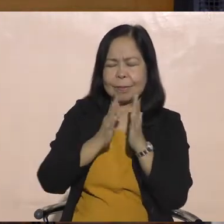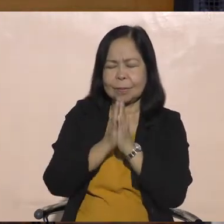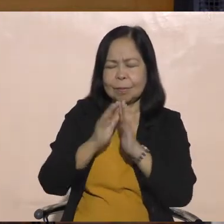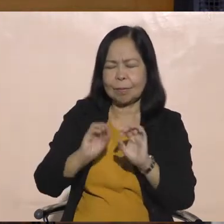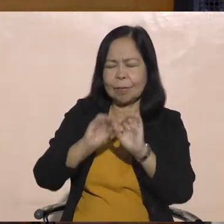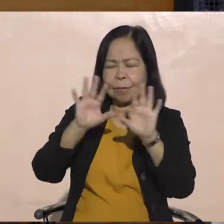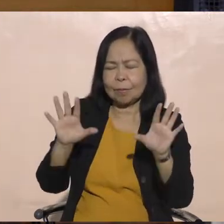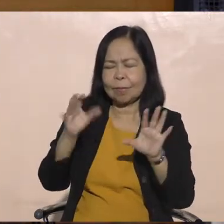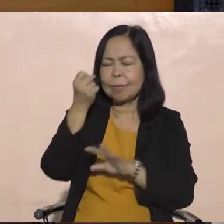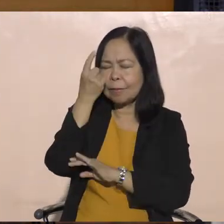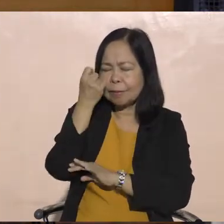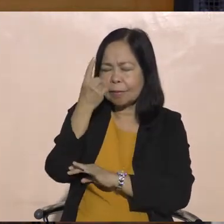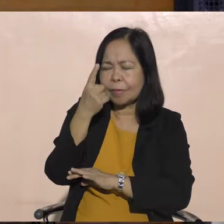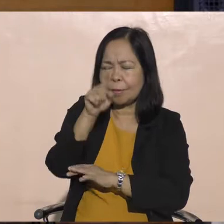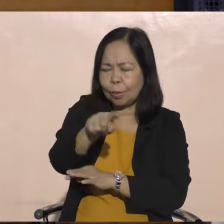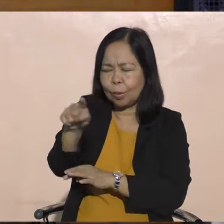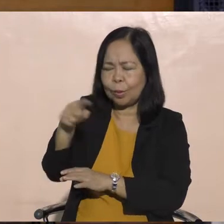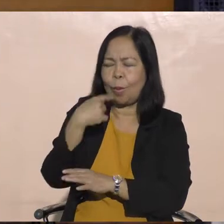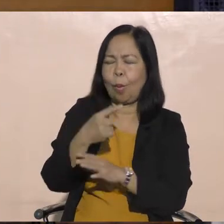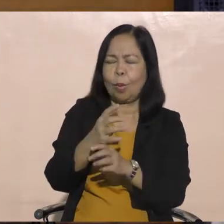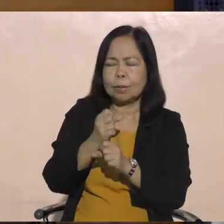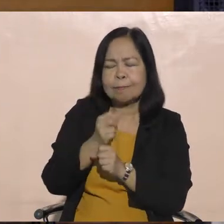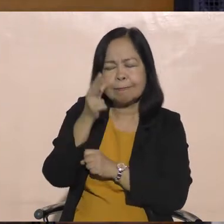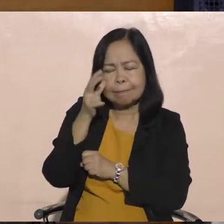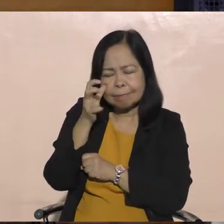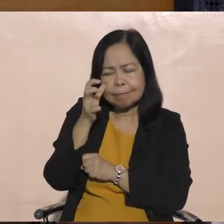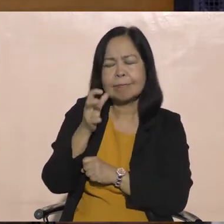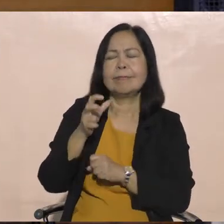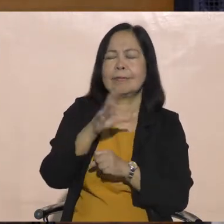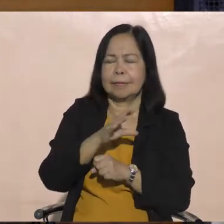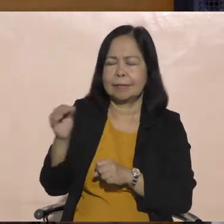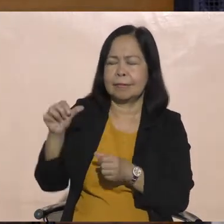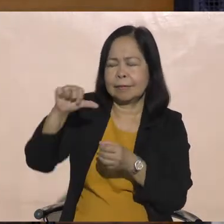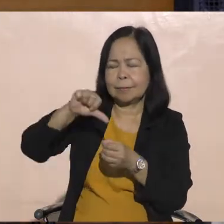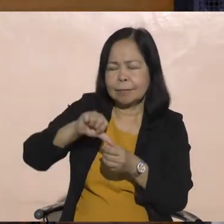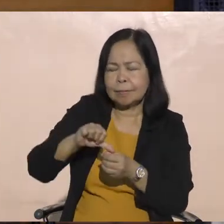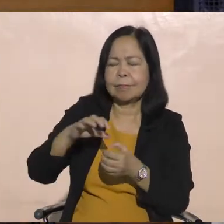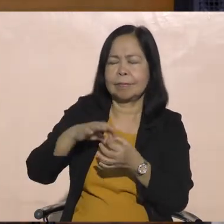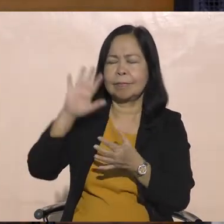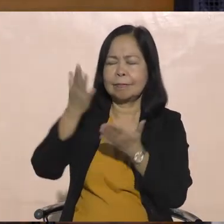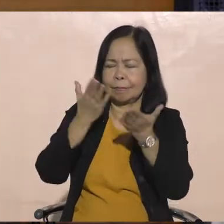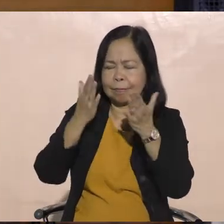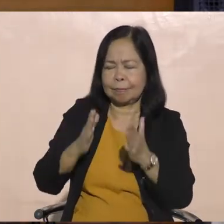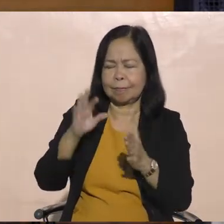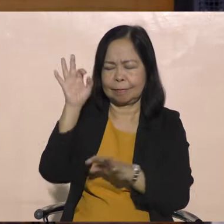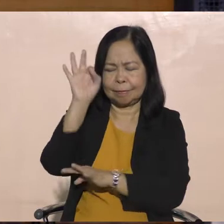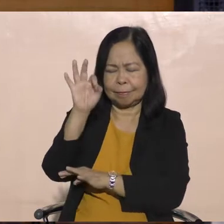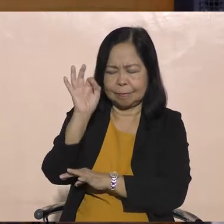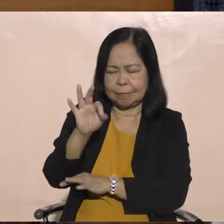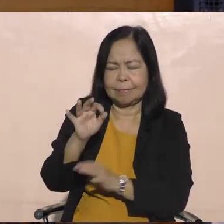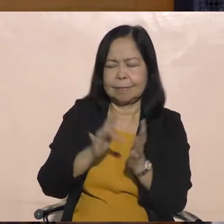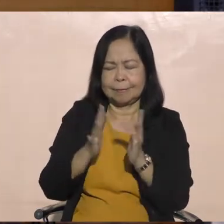who will receive it and the anointing of the Holy Spirit for your servant as I preach. For this I pray